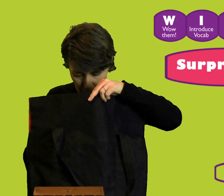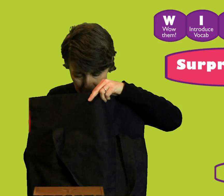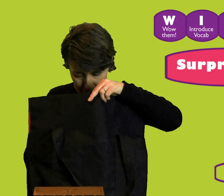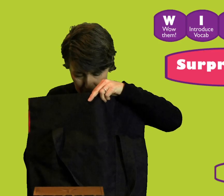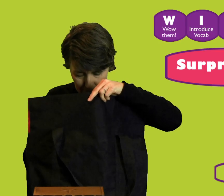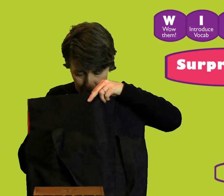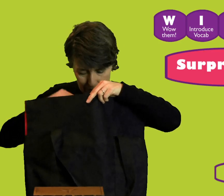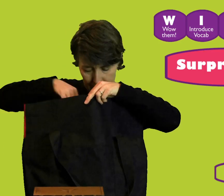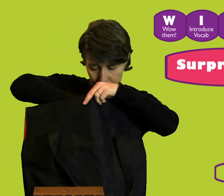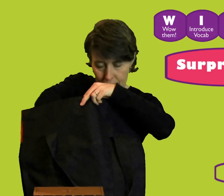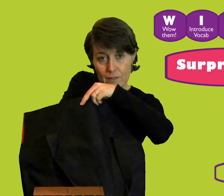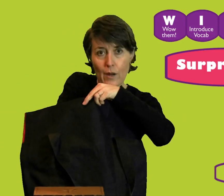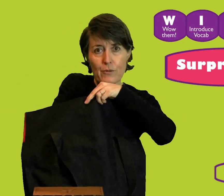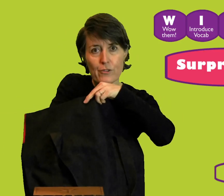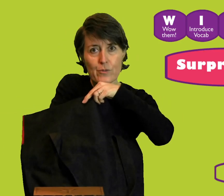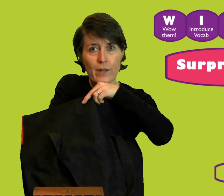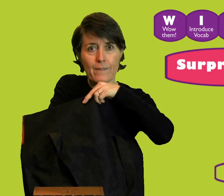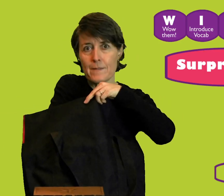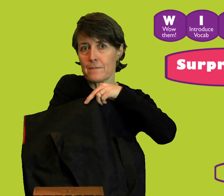All right, let's see.